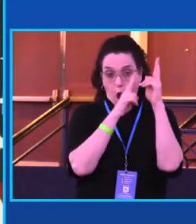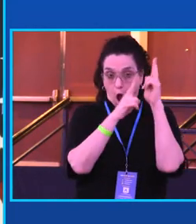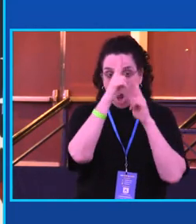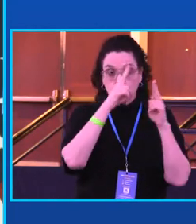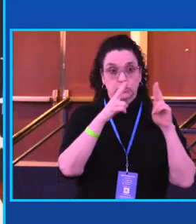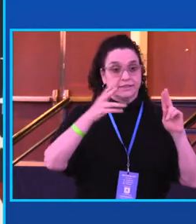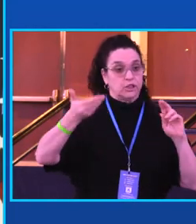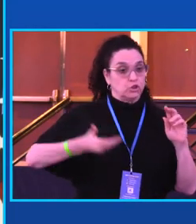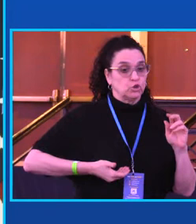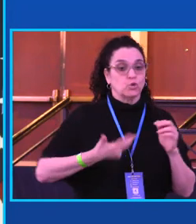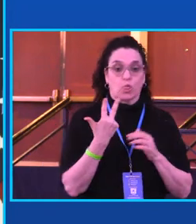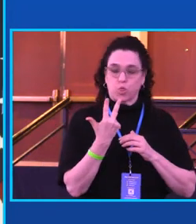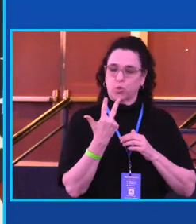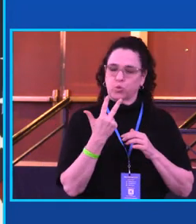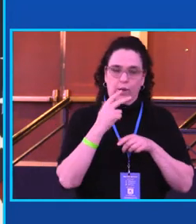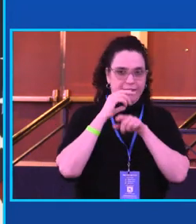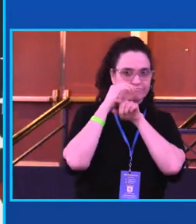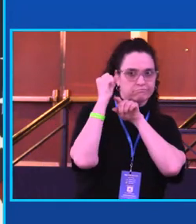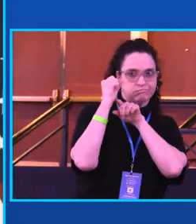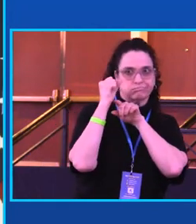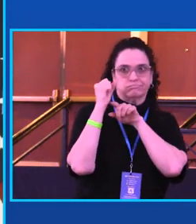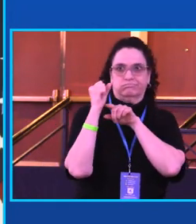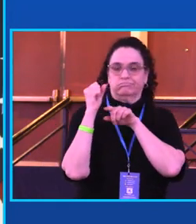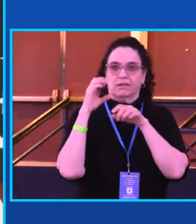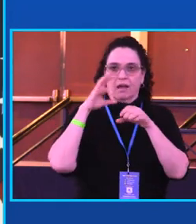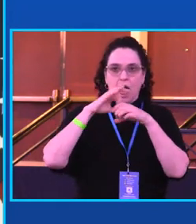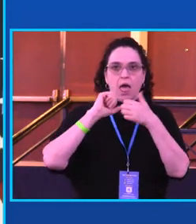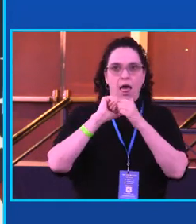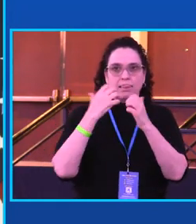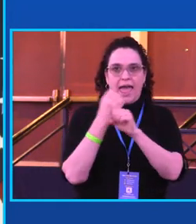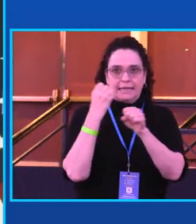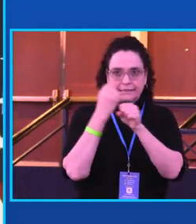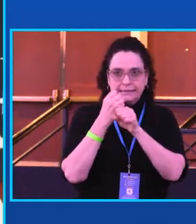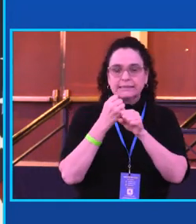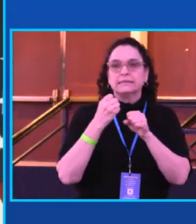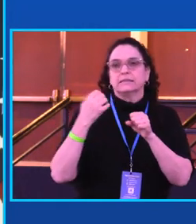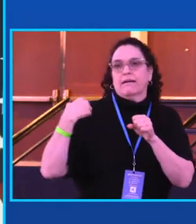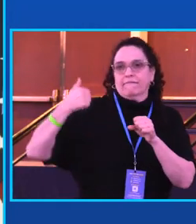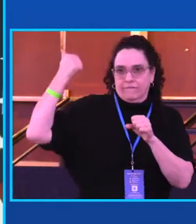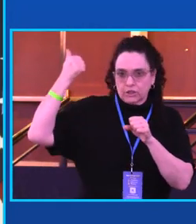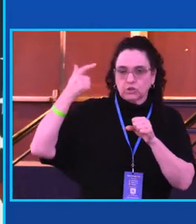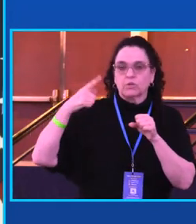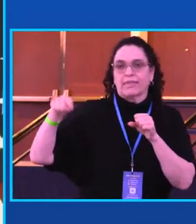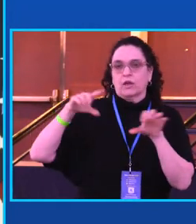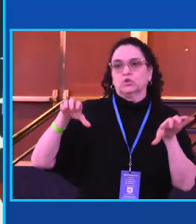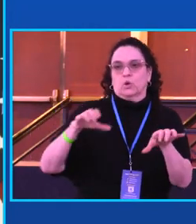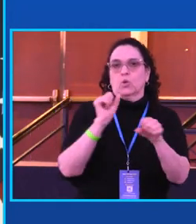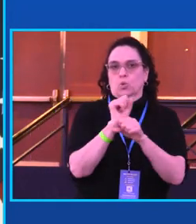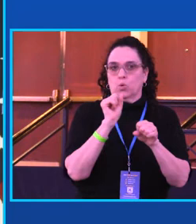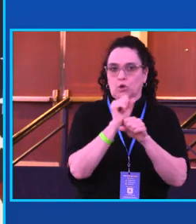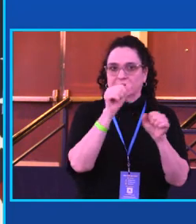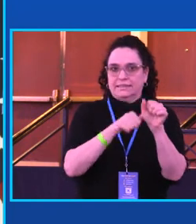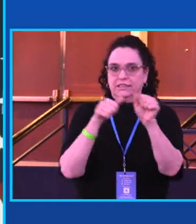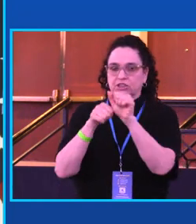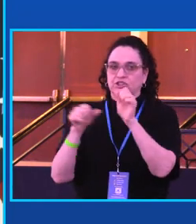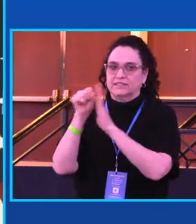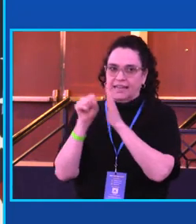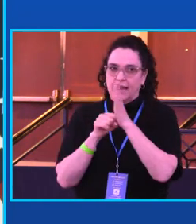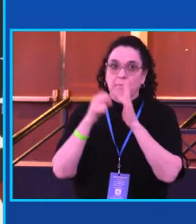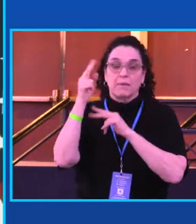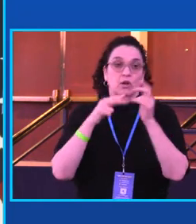fantastic elected officials who are doing that work in each of their states as well, building to